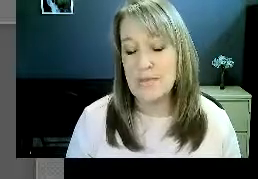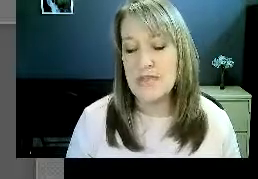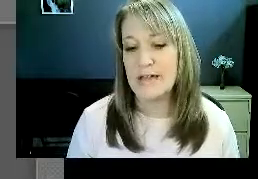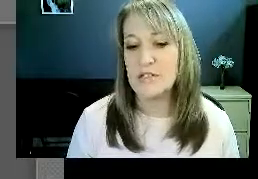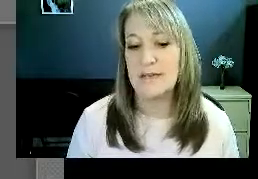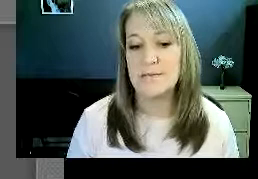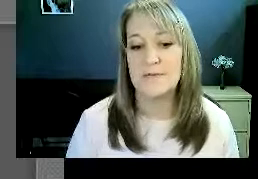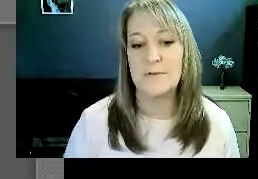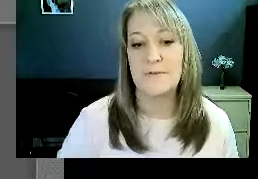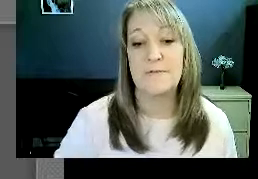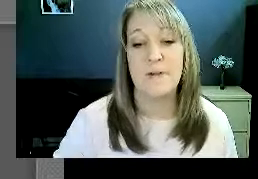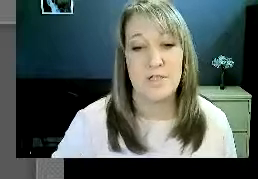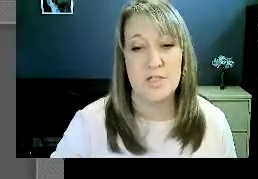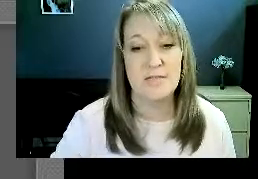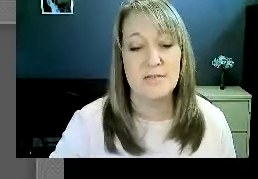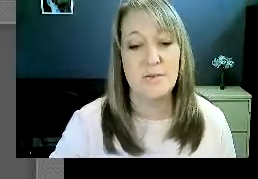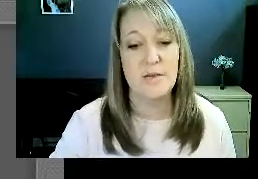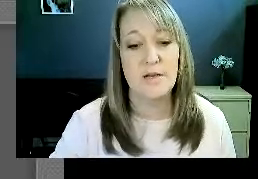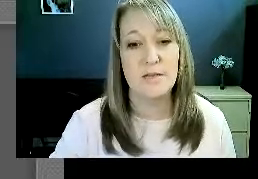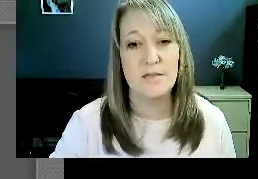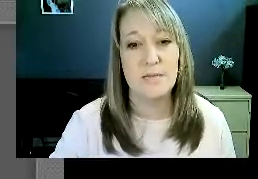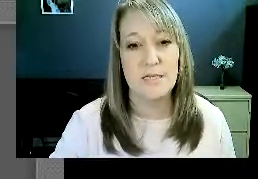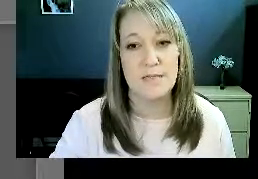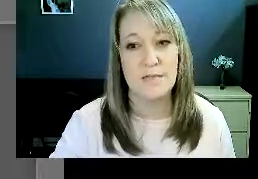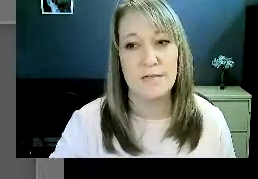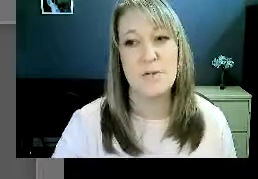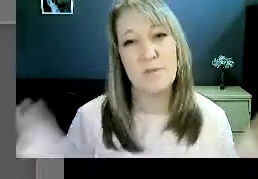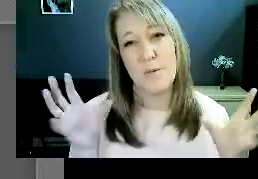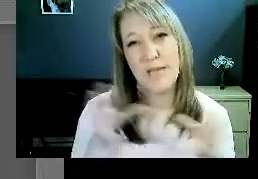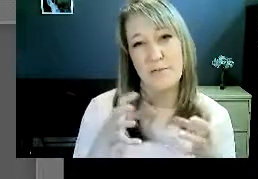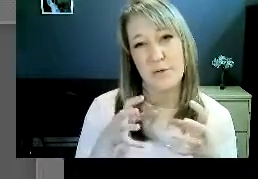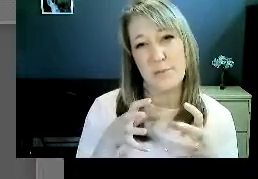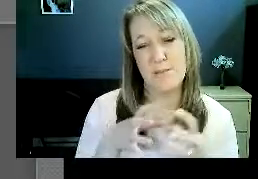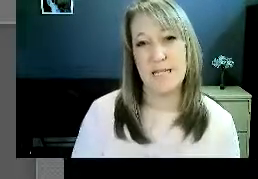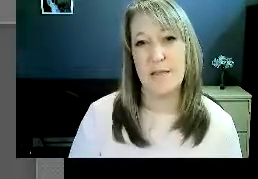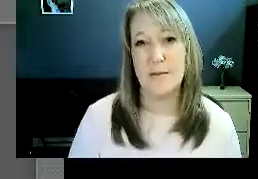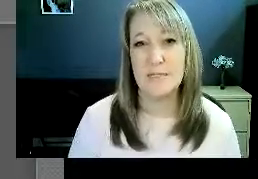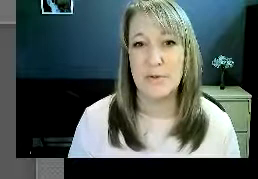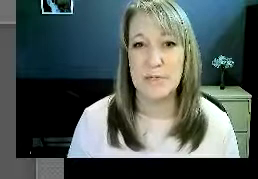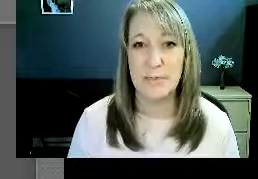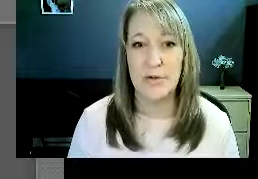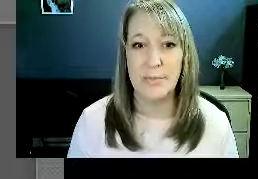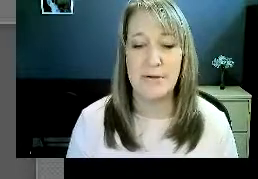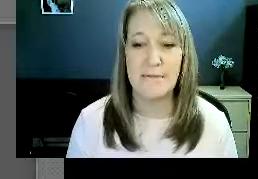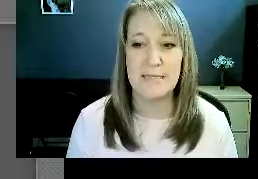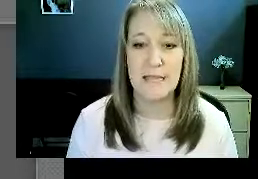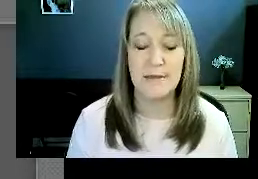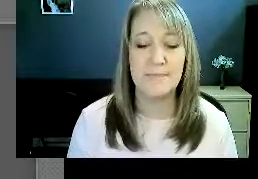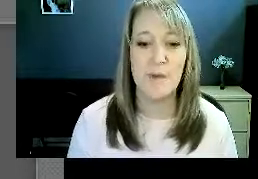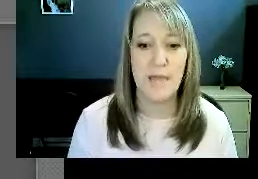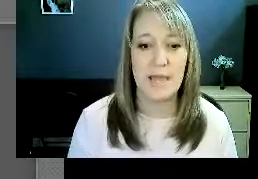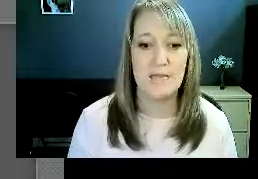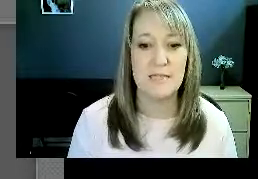similar, but they actually have different functions. So they are a little bit different, but we kind of group them together as far as a parameter of a